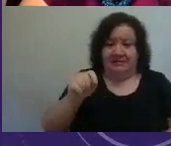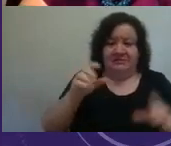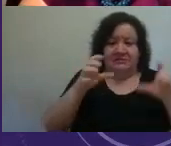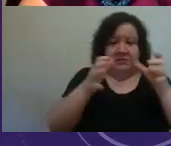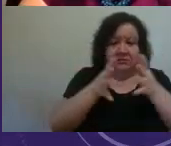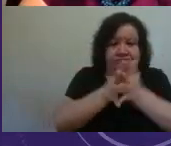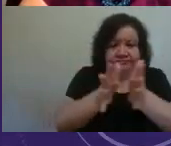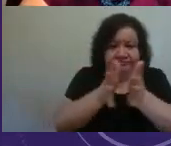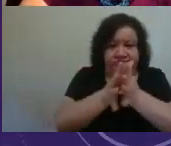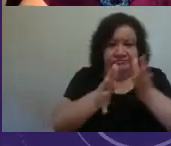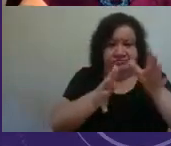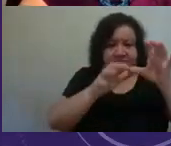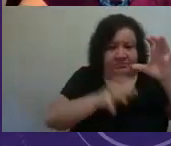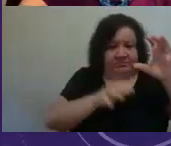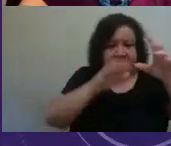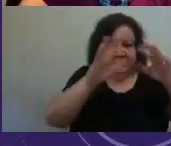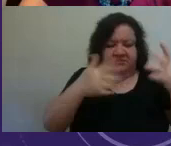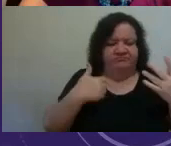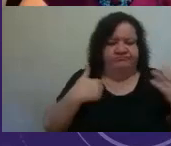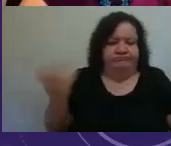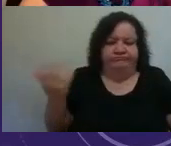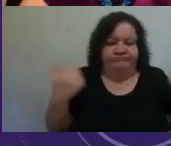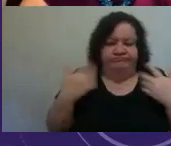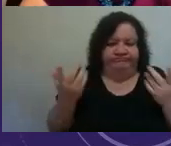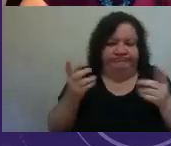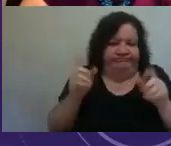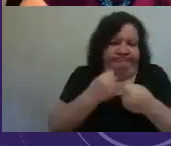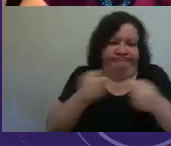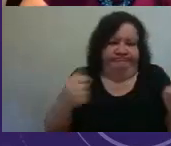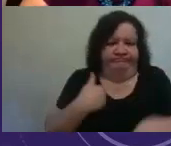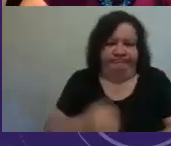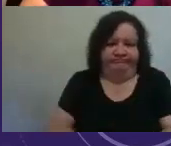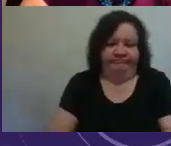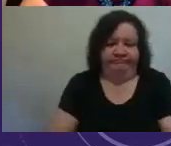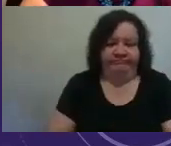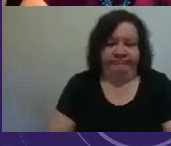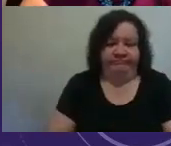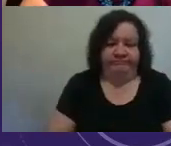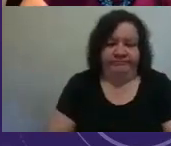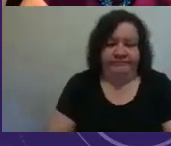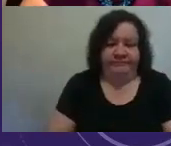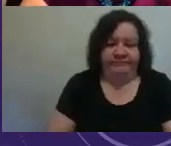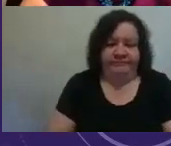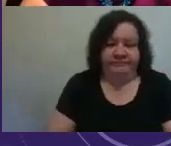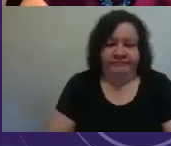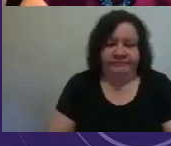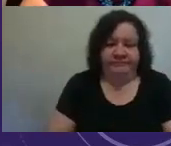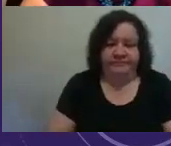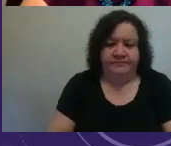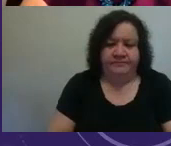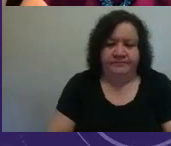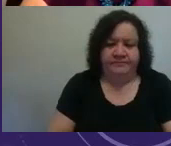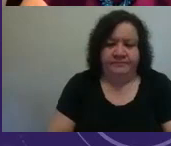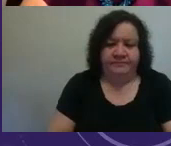Thank you. And this is Alice. And the next one is actually a comment and not a question. It says, if descriptions and